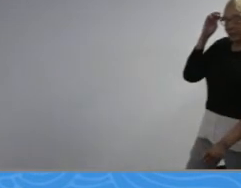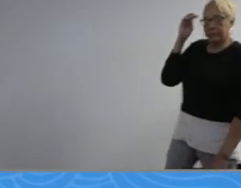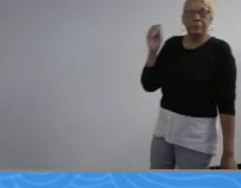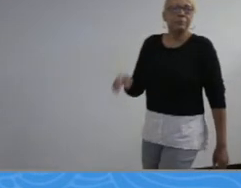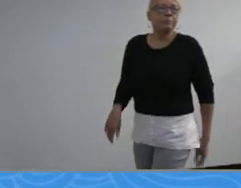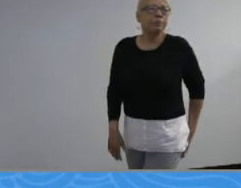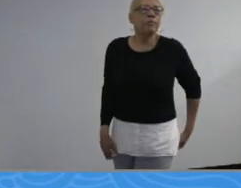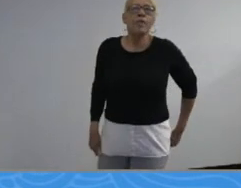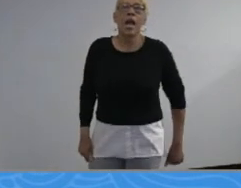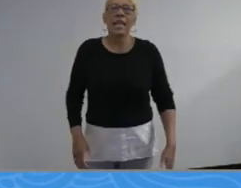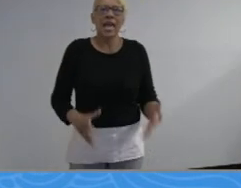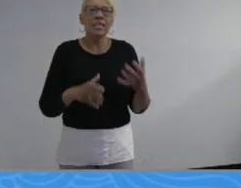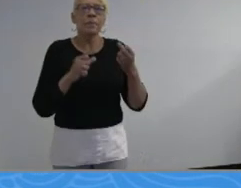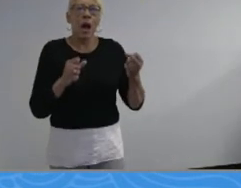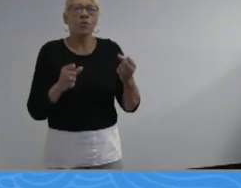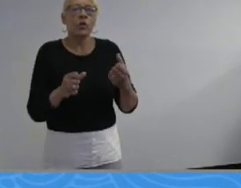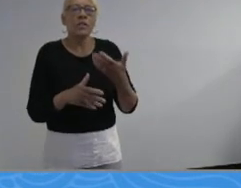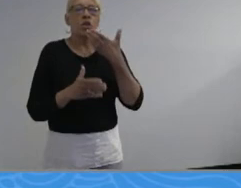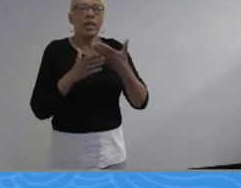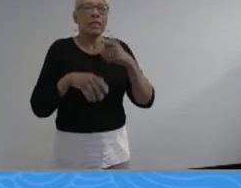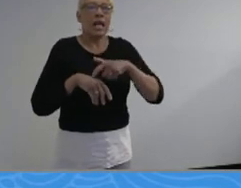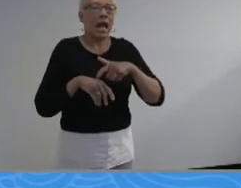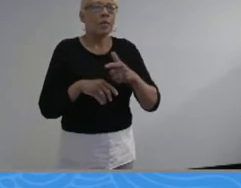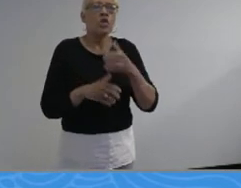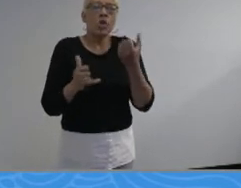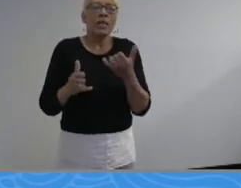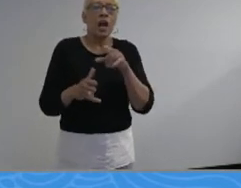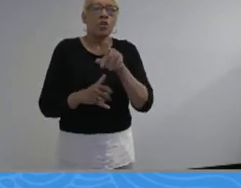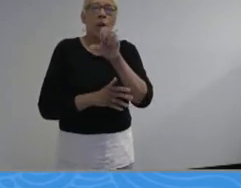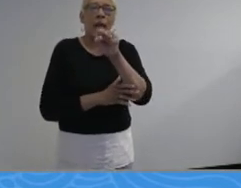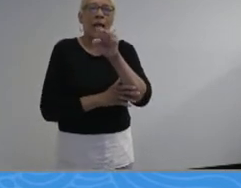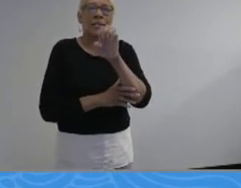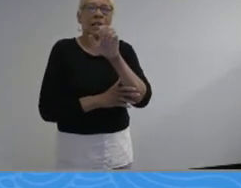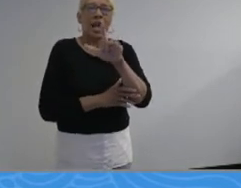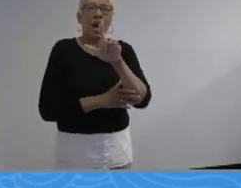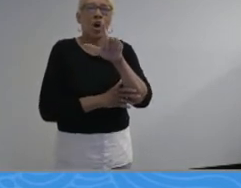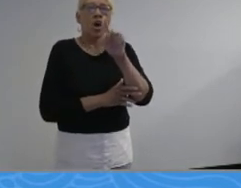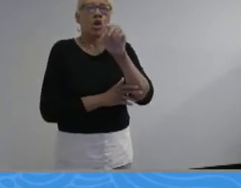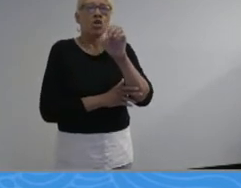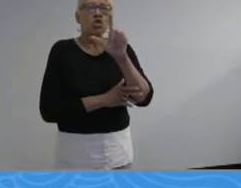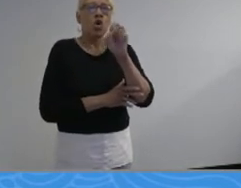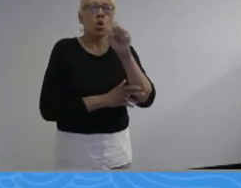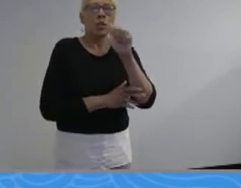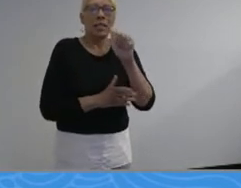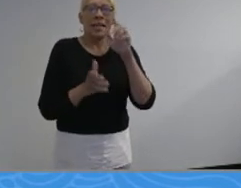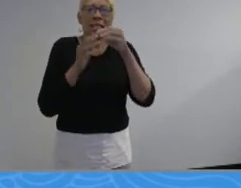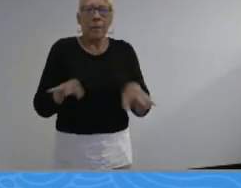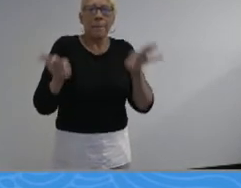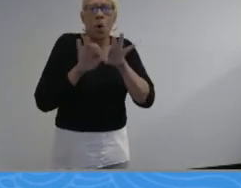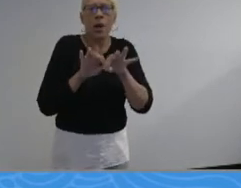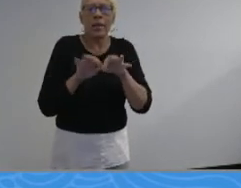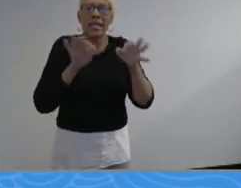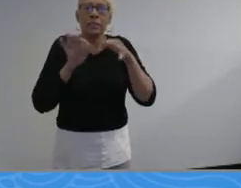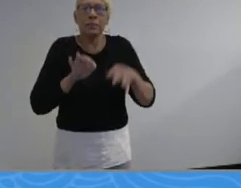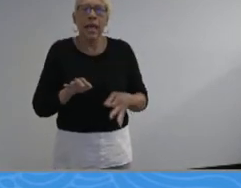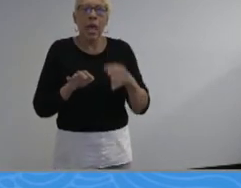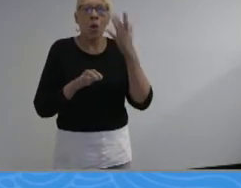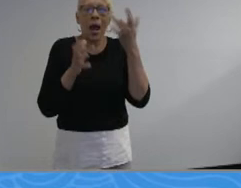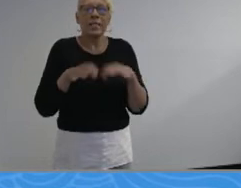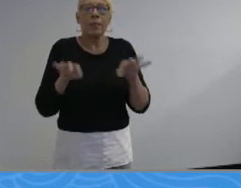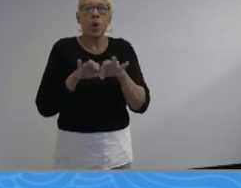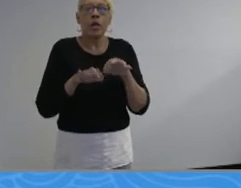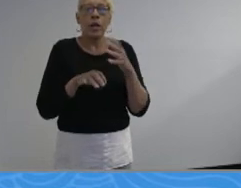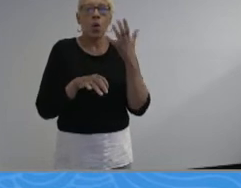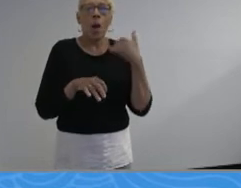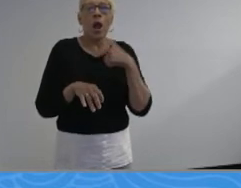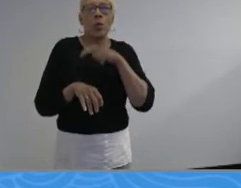Powerful, powerful, powerful. That's a perfect segue. So Ms. Brown, you're an SEL TOSA. Talk about why SEL TOSA is important, what you do, why it matters, and why we need more